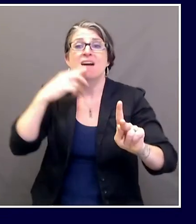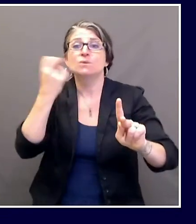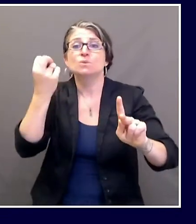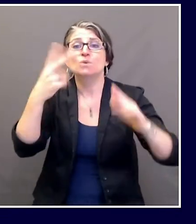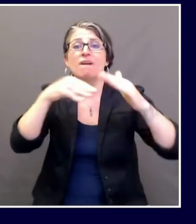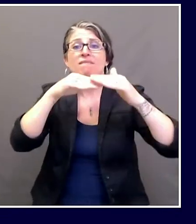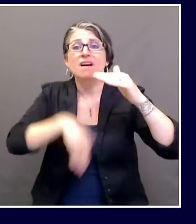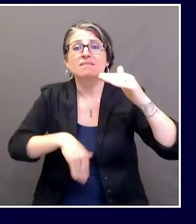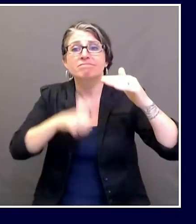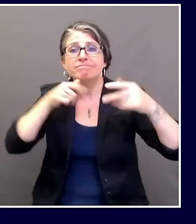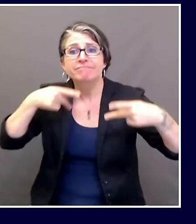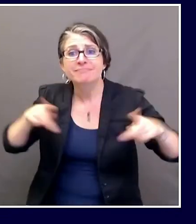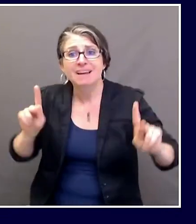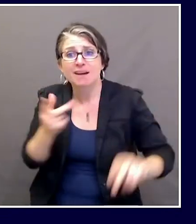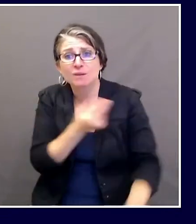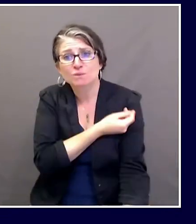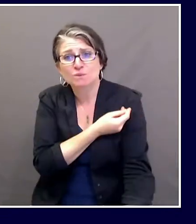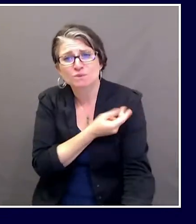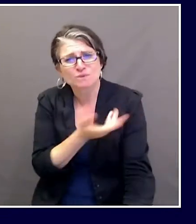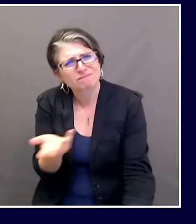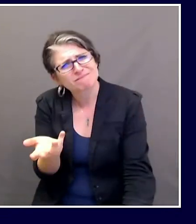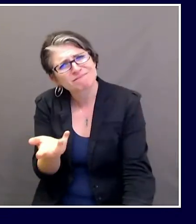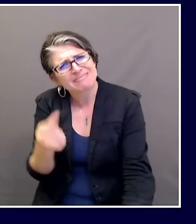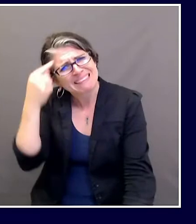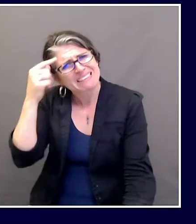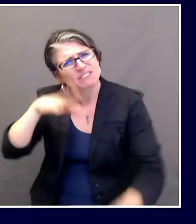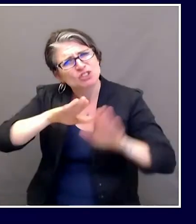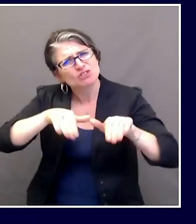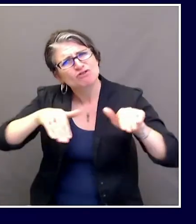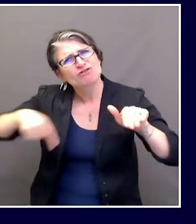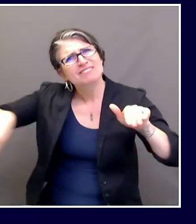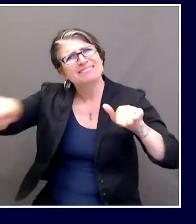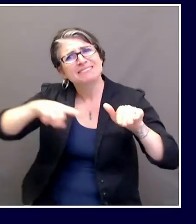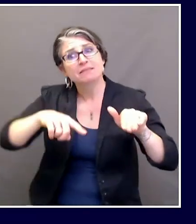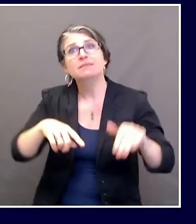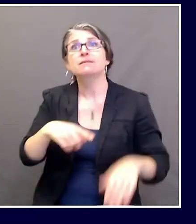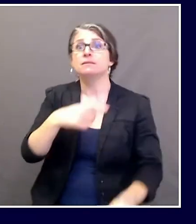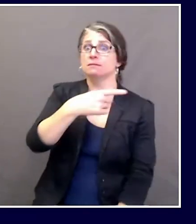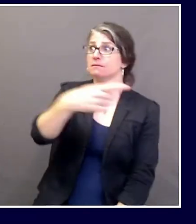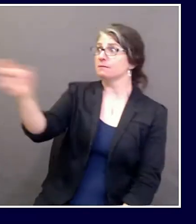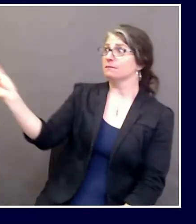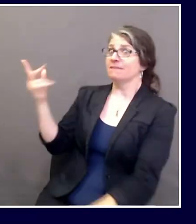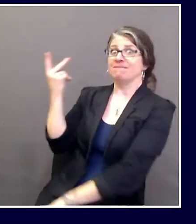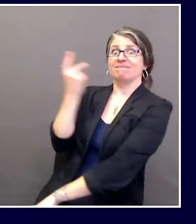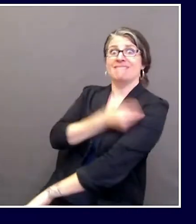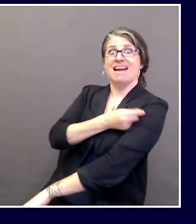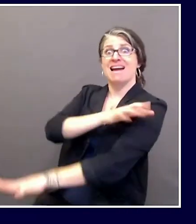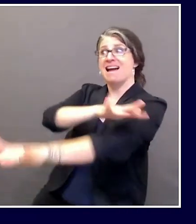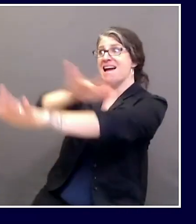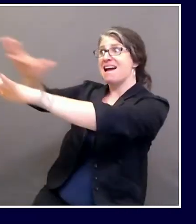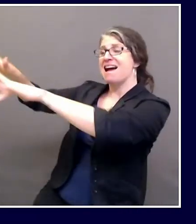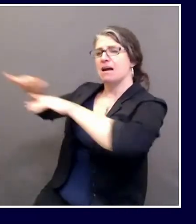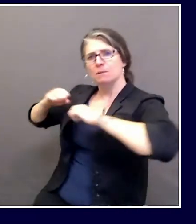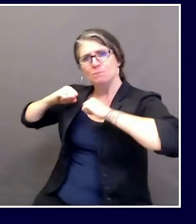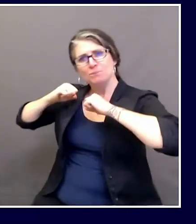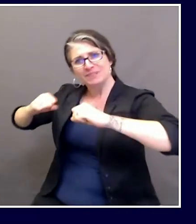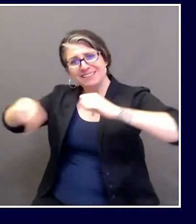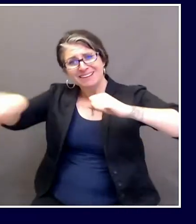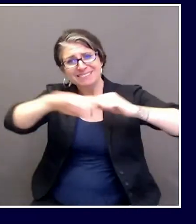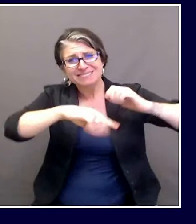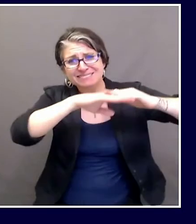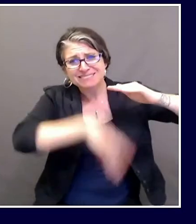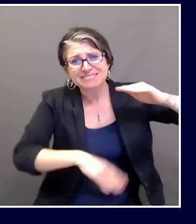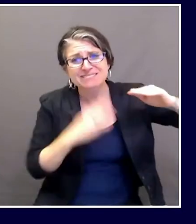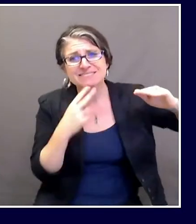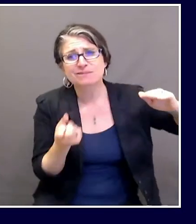vaccinated. Every person who gets vaccinated is a potential chain of transmission